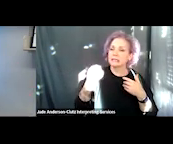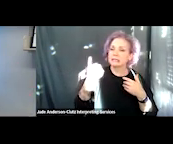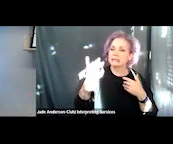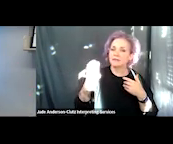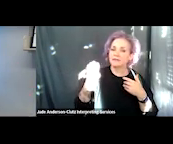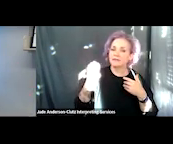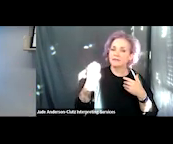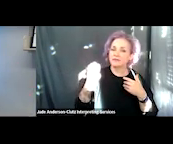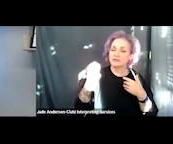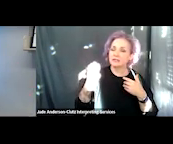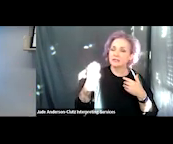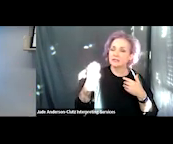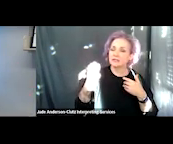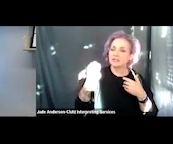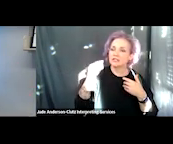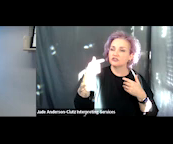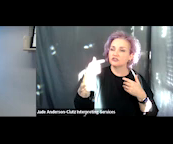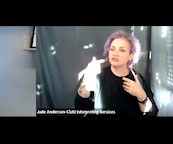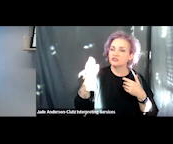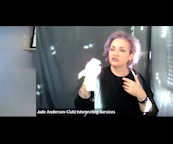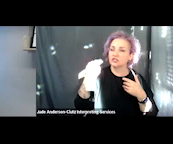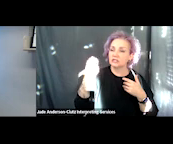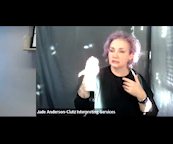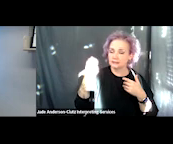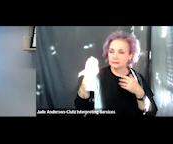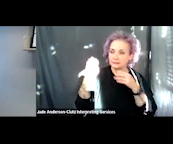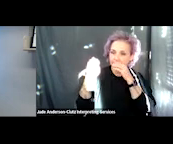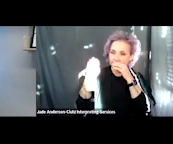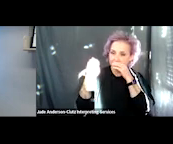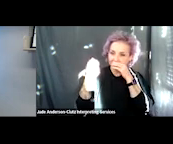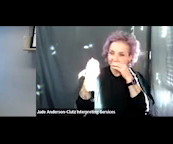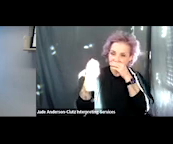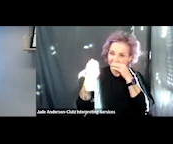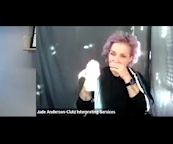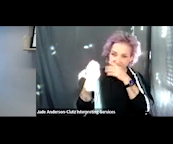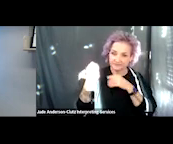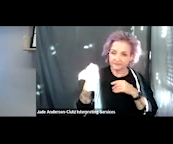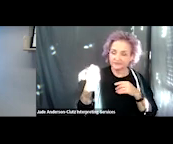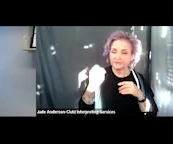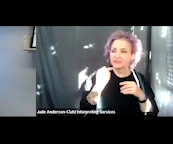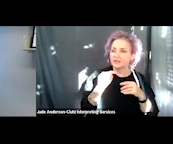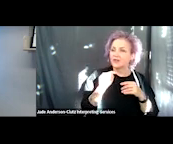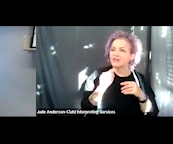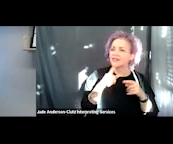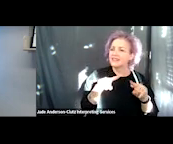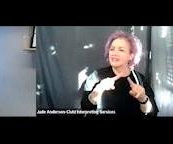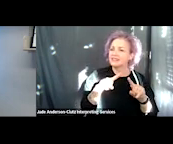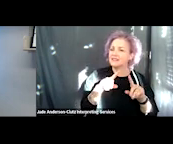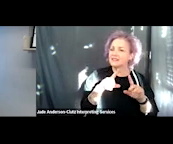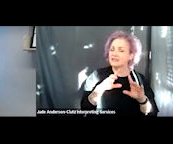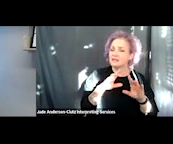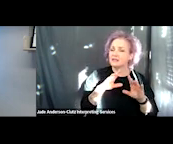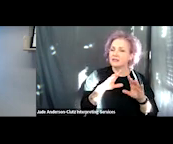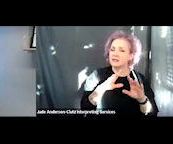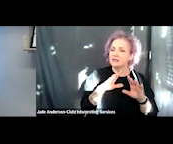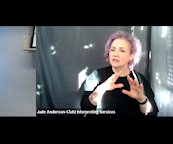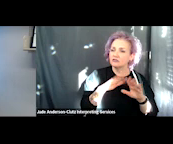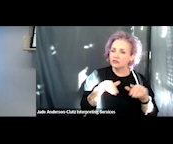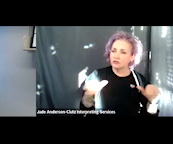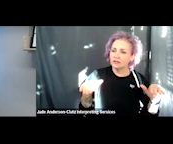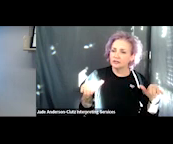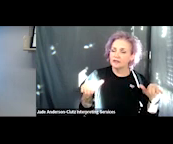this gene. And they noticed that, again, it's not specifically, it's not just autism, but these individuals have intellectual